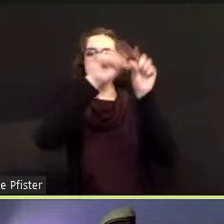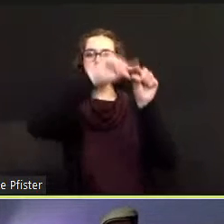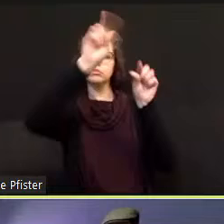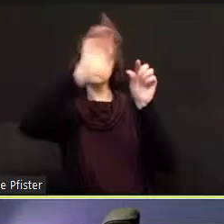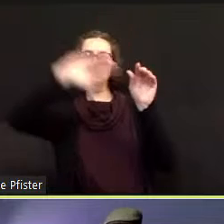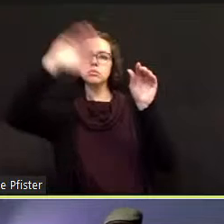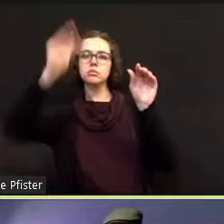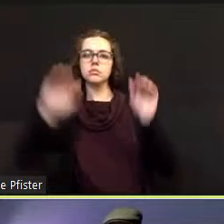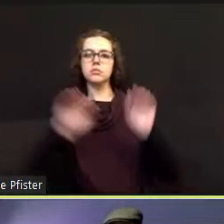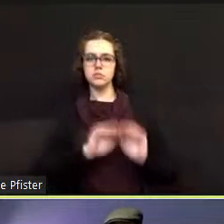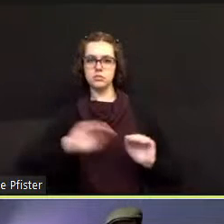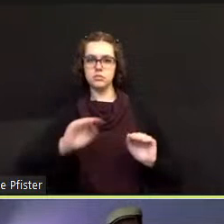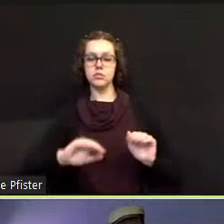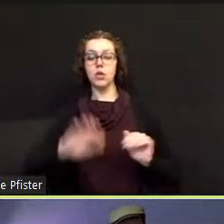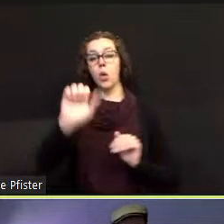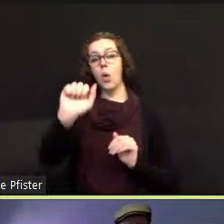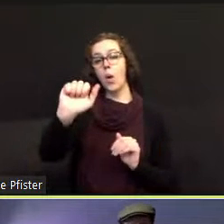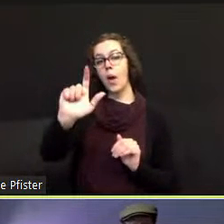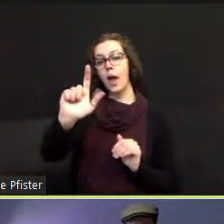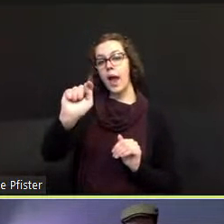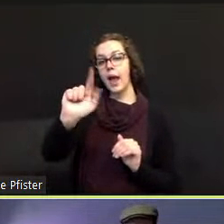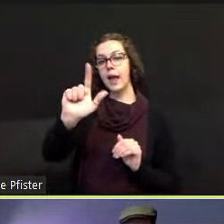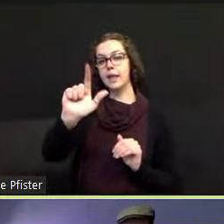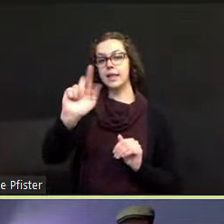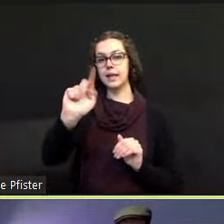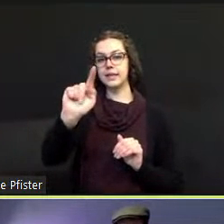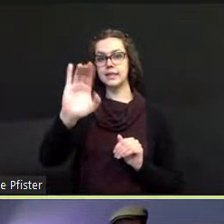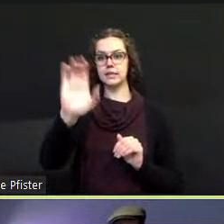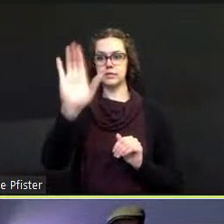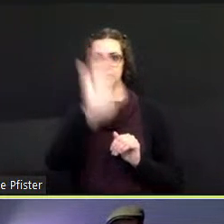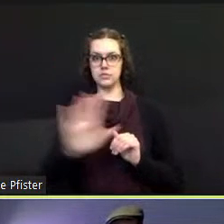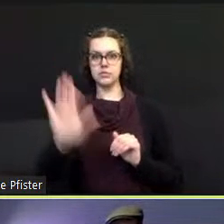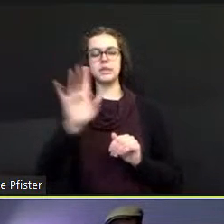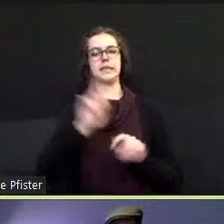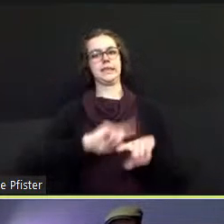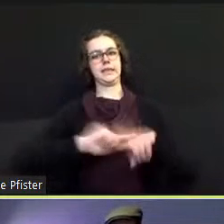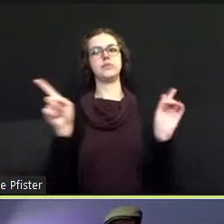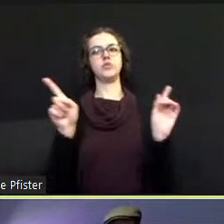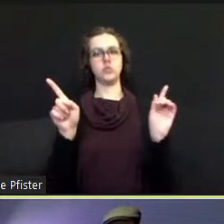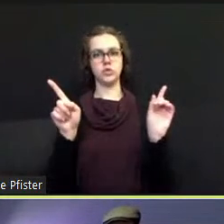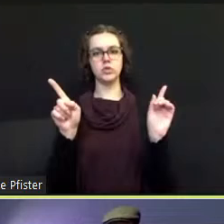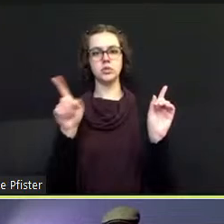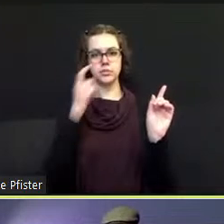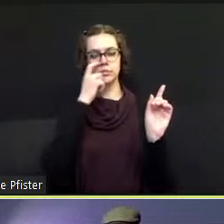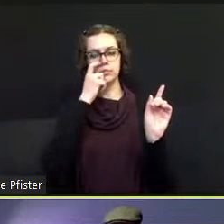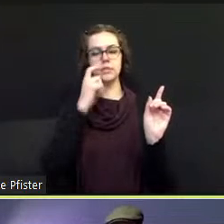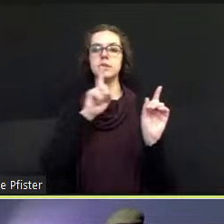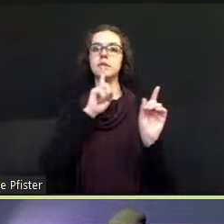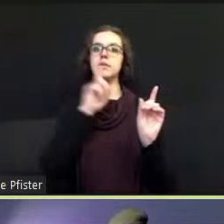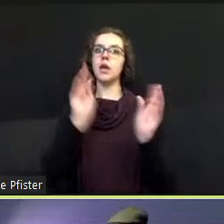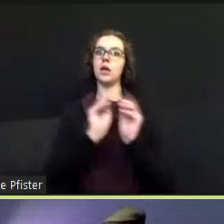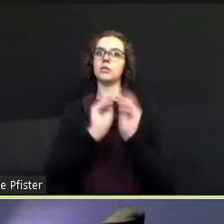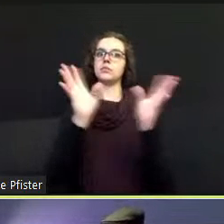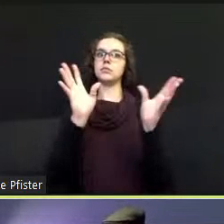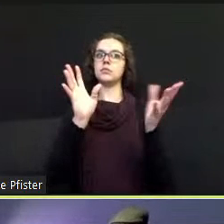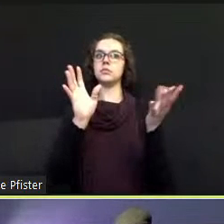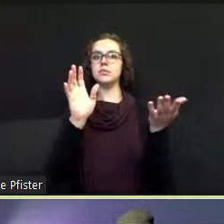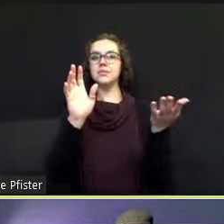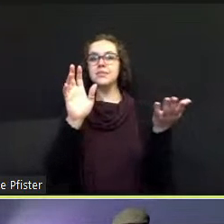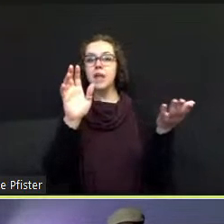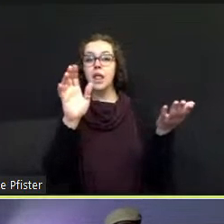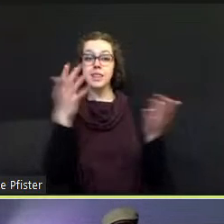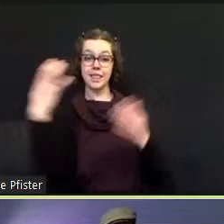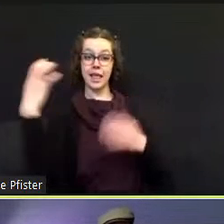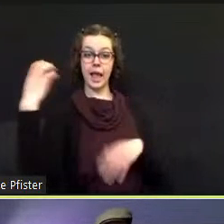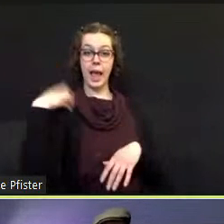Atlantic coast side is very different. And it's telling that the folks from Managua, the capital, which you see